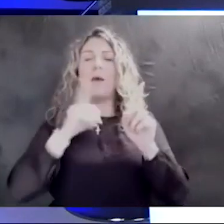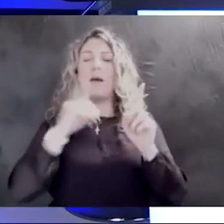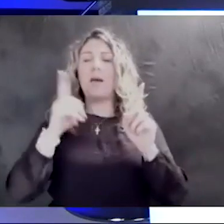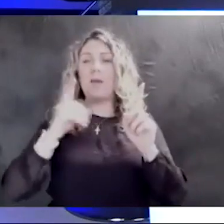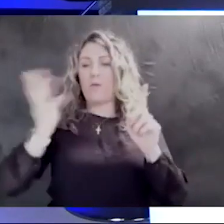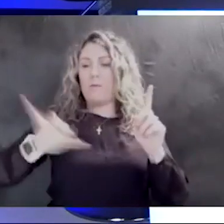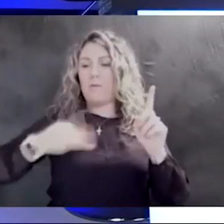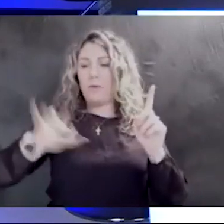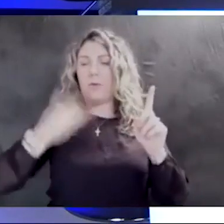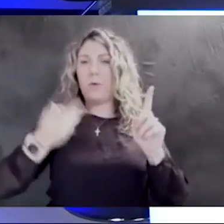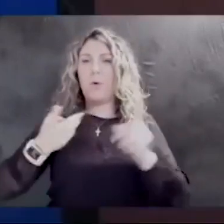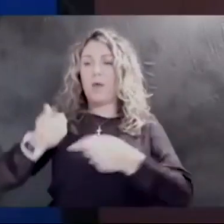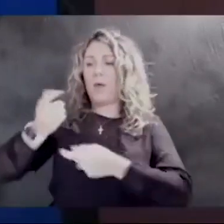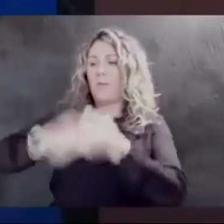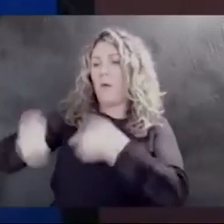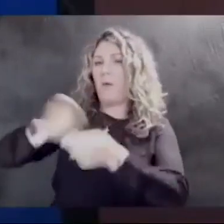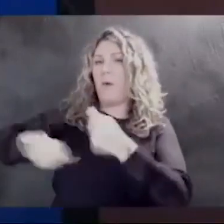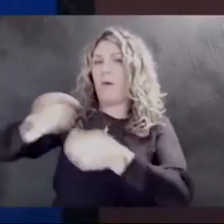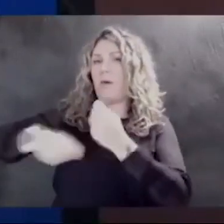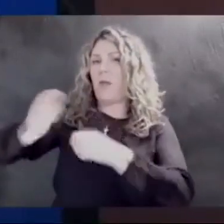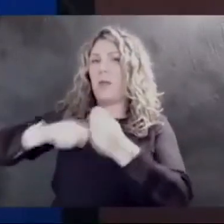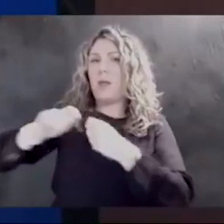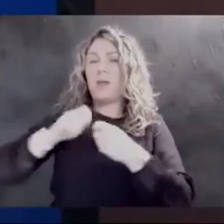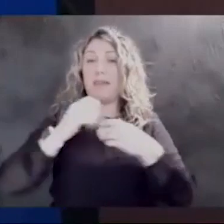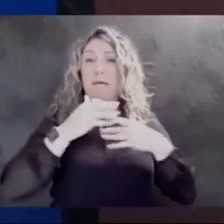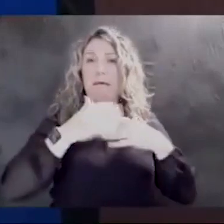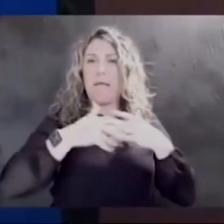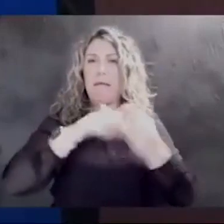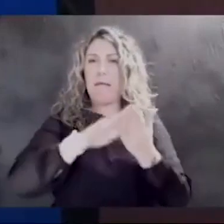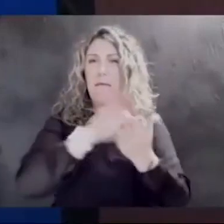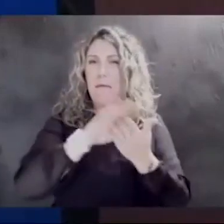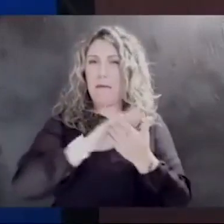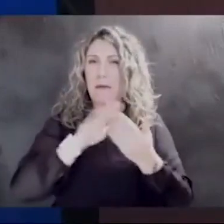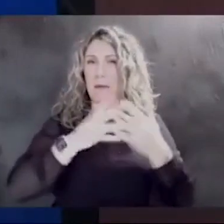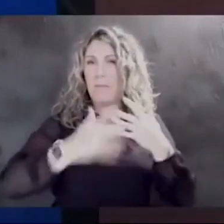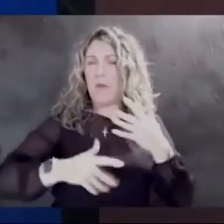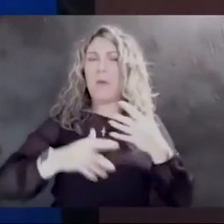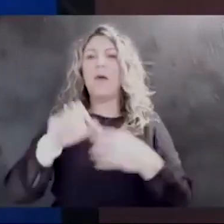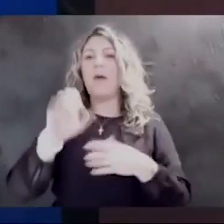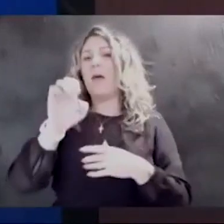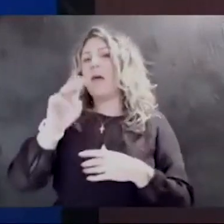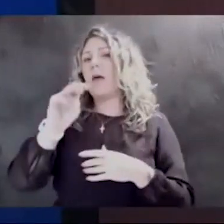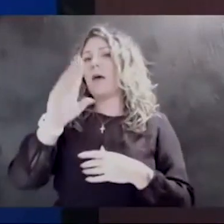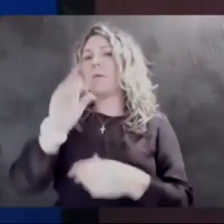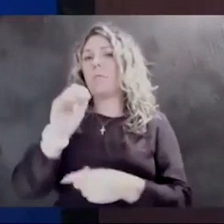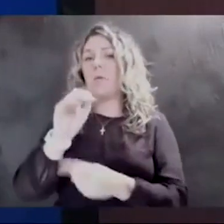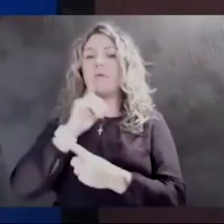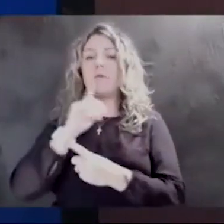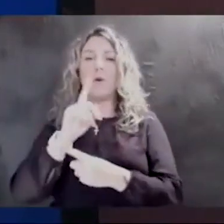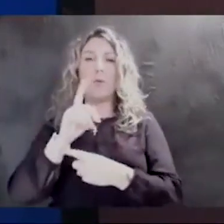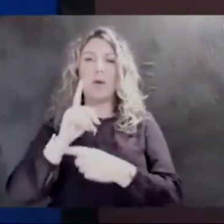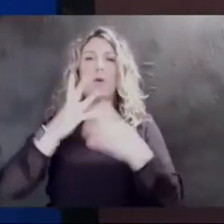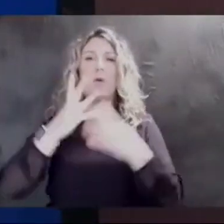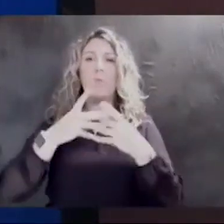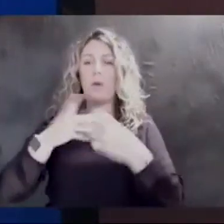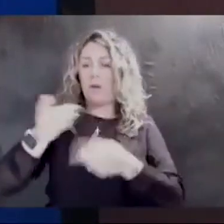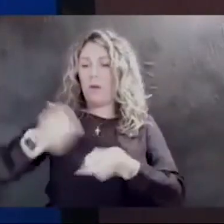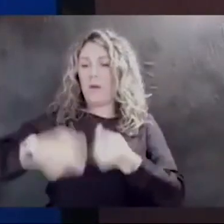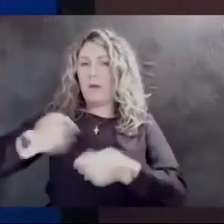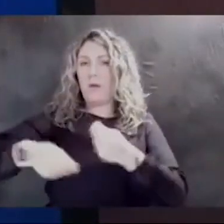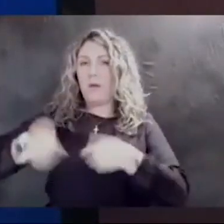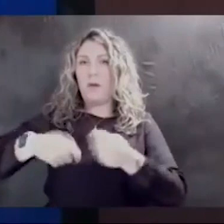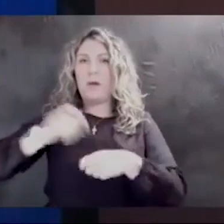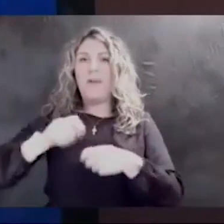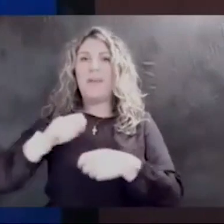you back cleaner bloods because of what your kidneys would normally do. ECMO helps take out carbon dioxide, the waste product of